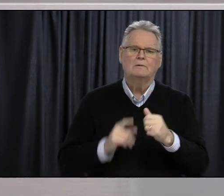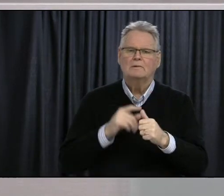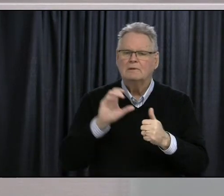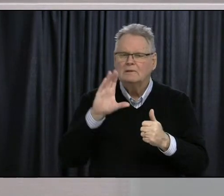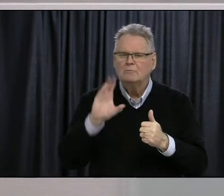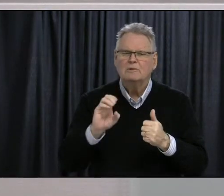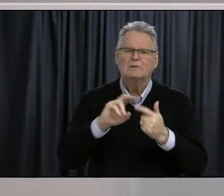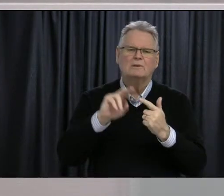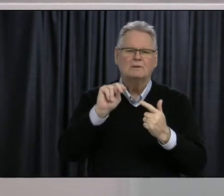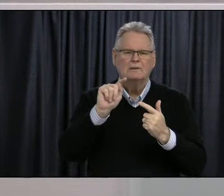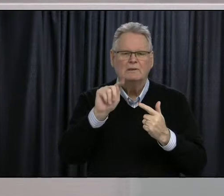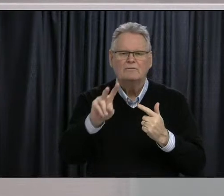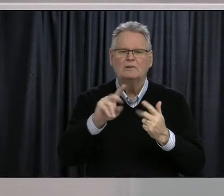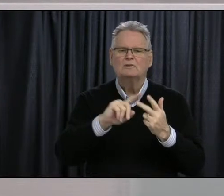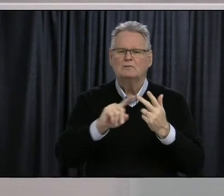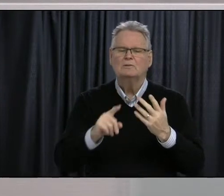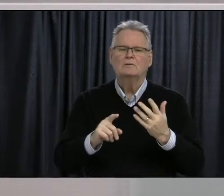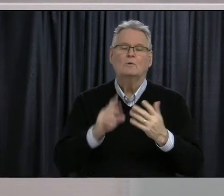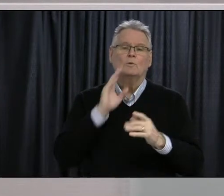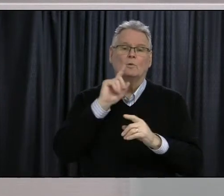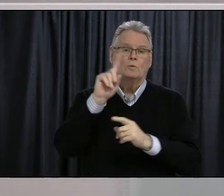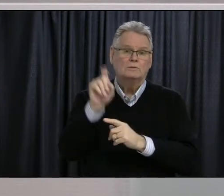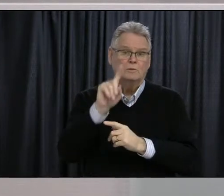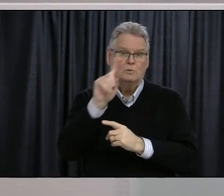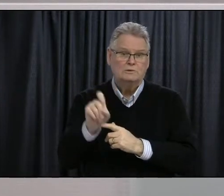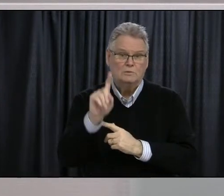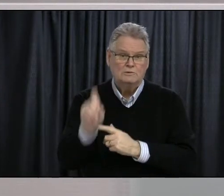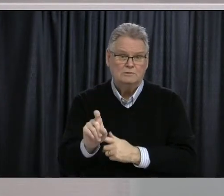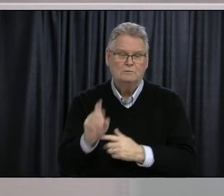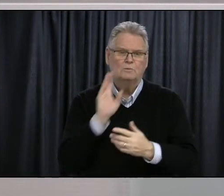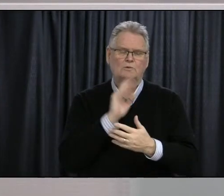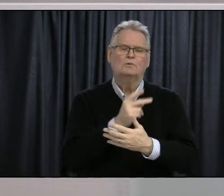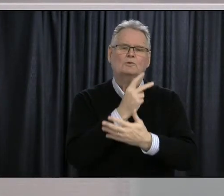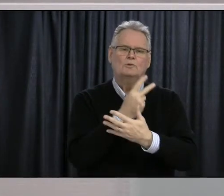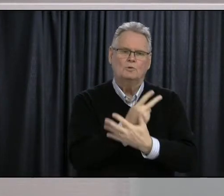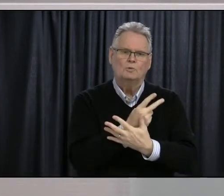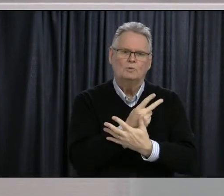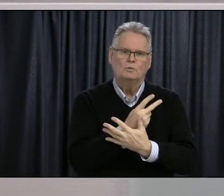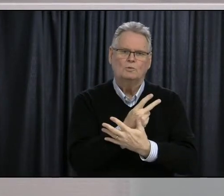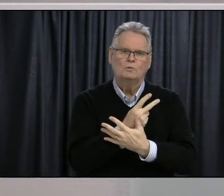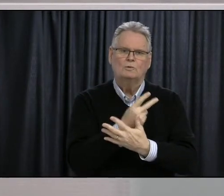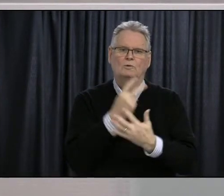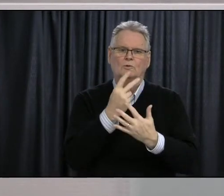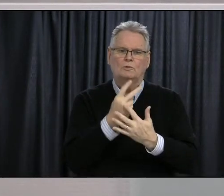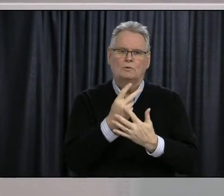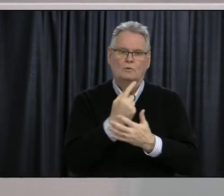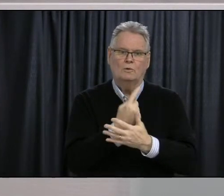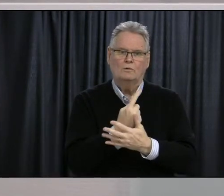1 follow-up. Following this, there will be a final round where each reporter will have the opportunity to ask 1